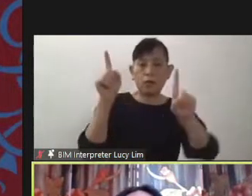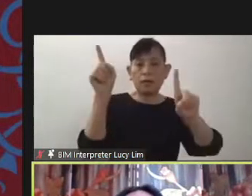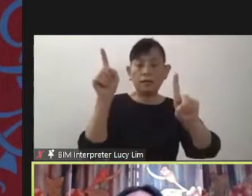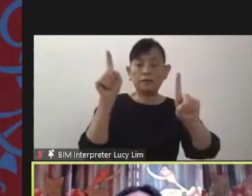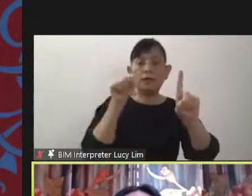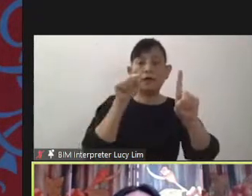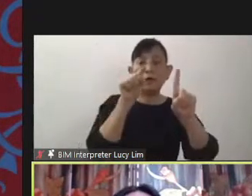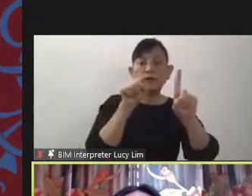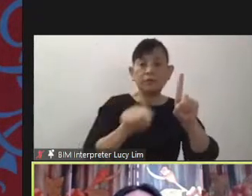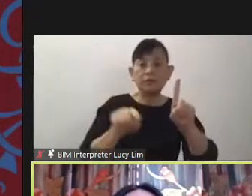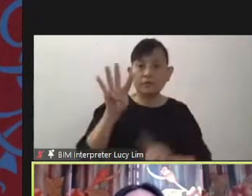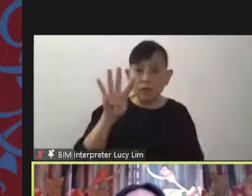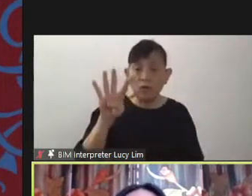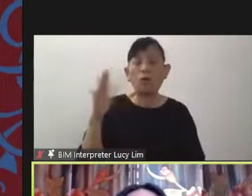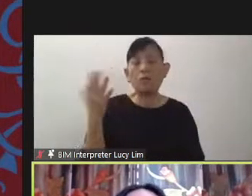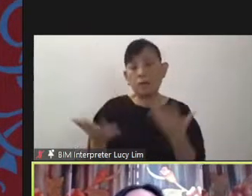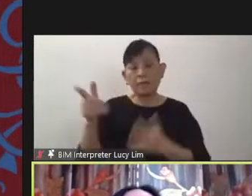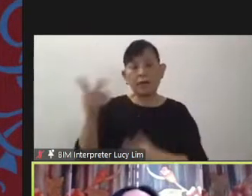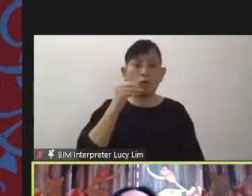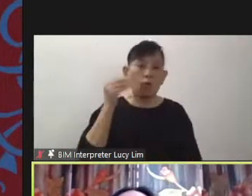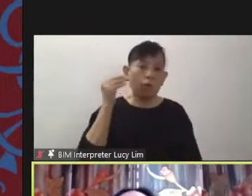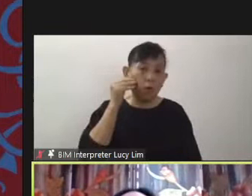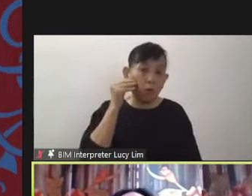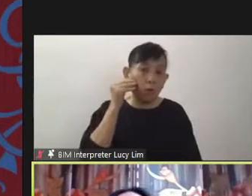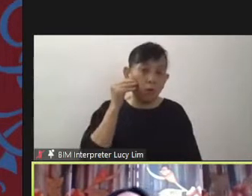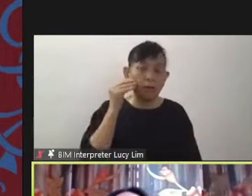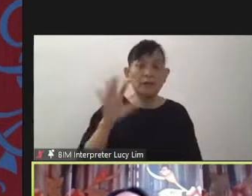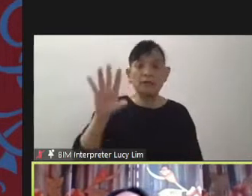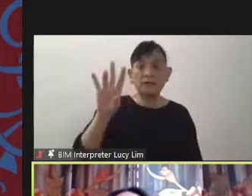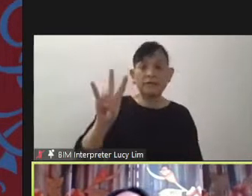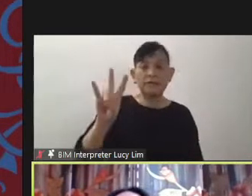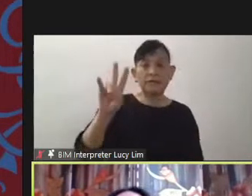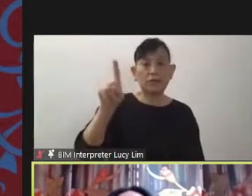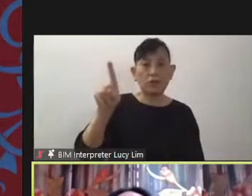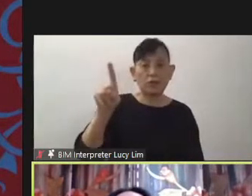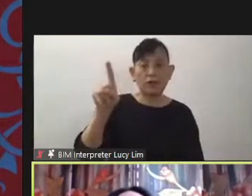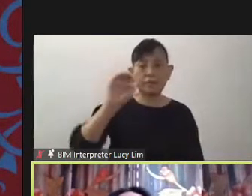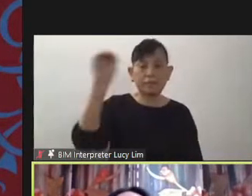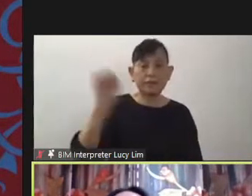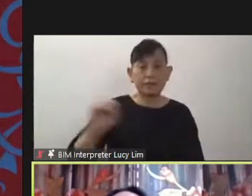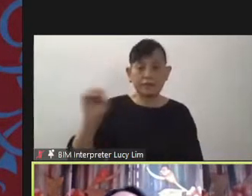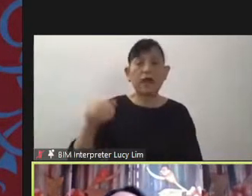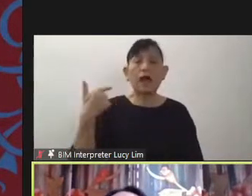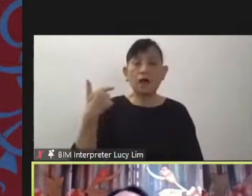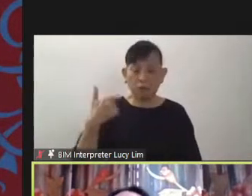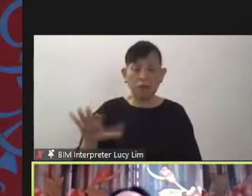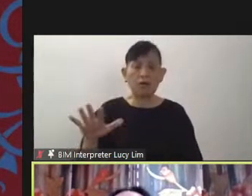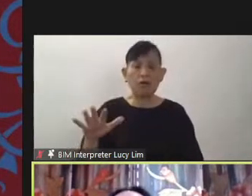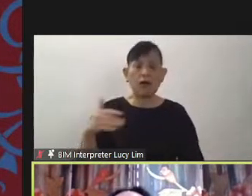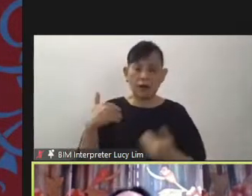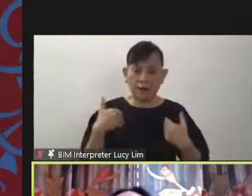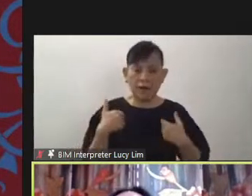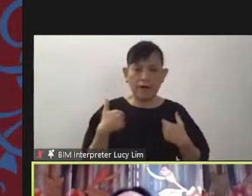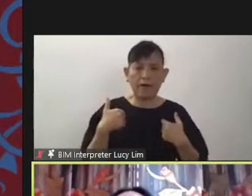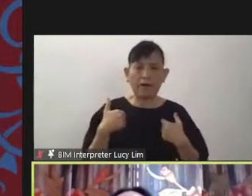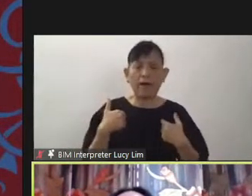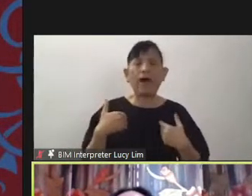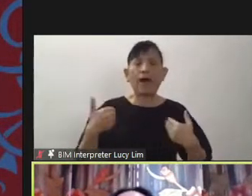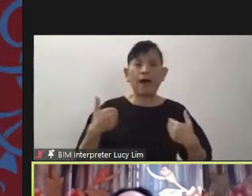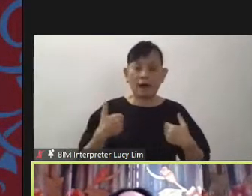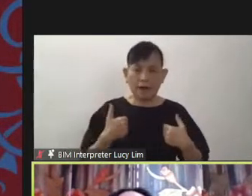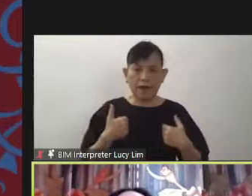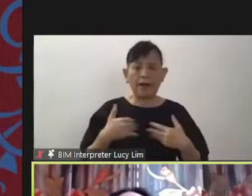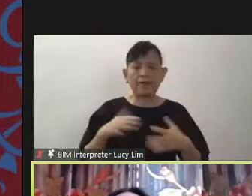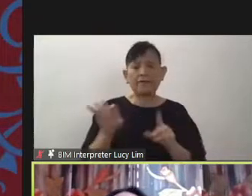followed to their cars and homes at least once. 71% have received unwanted messages of sexual nature